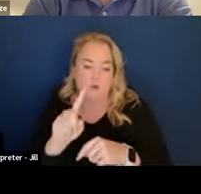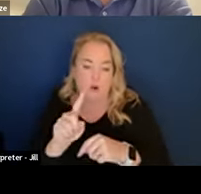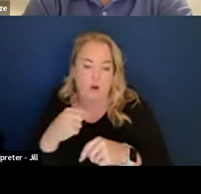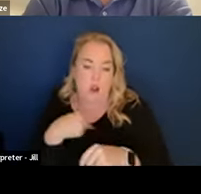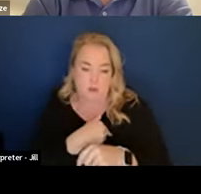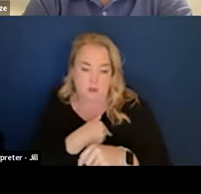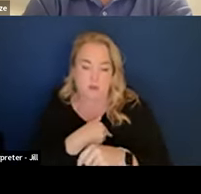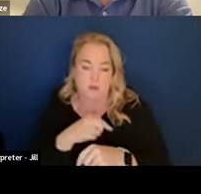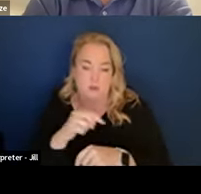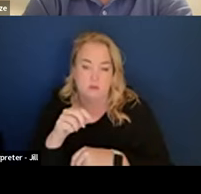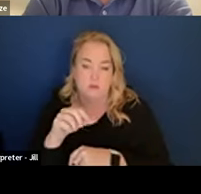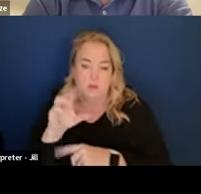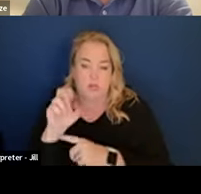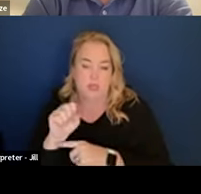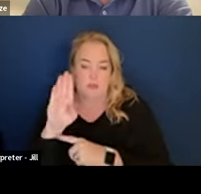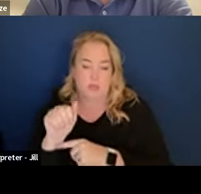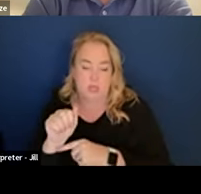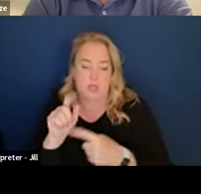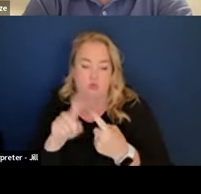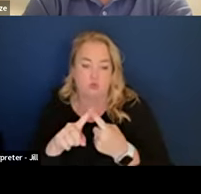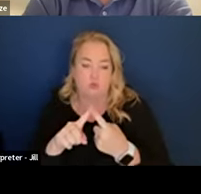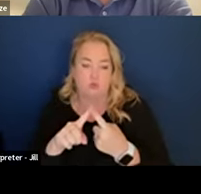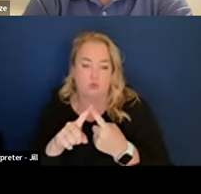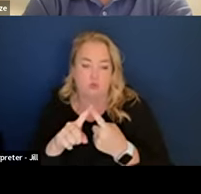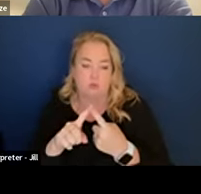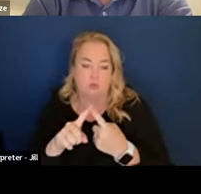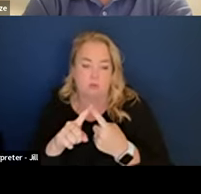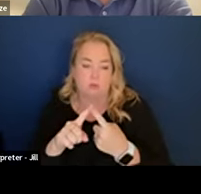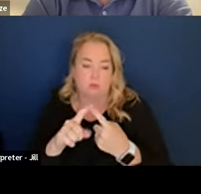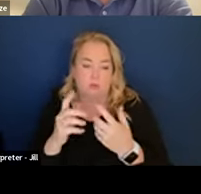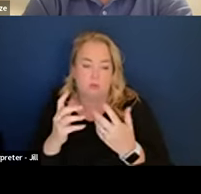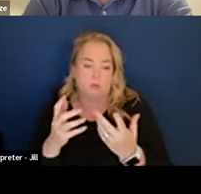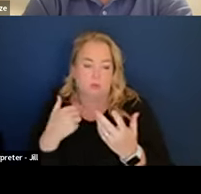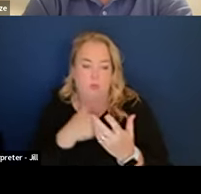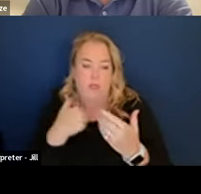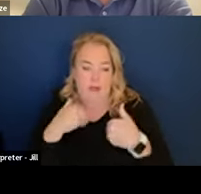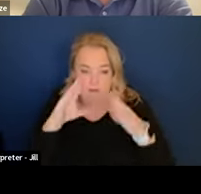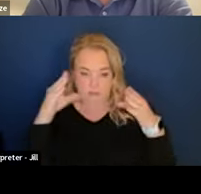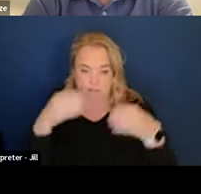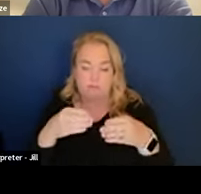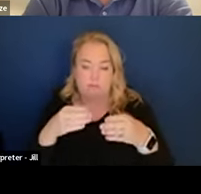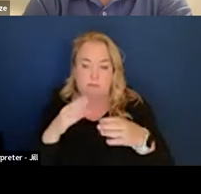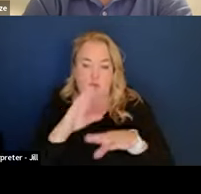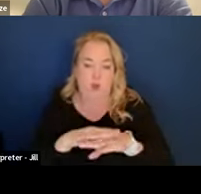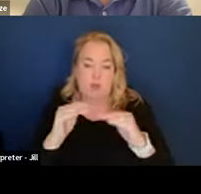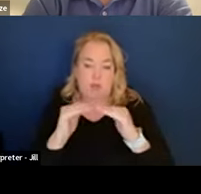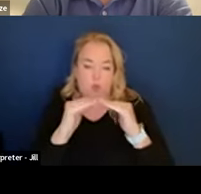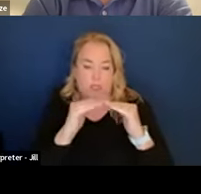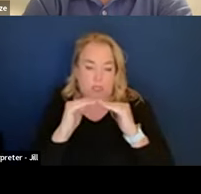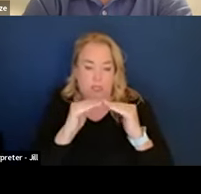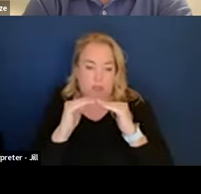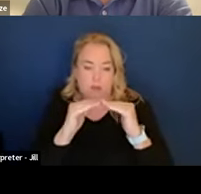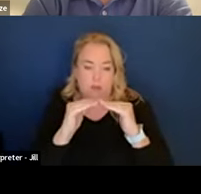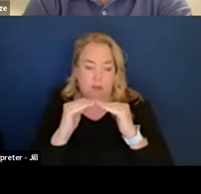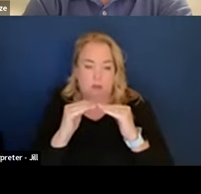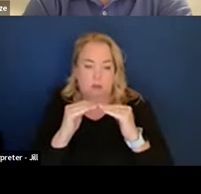us at the U.S. Small Business Administration, where we have an intentional focus on equity. It's part of the fact that, you know, the